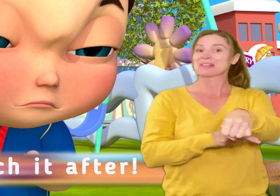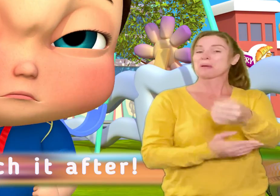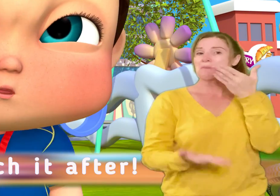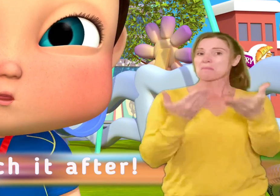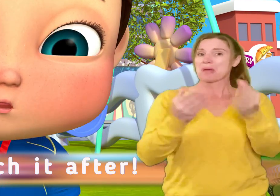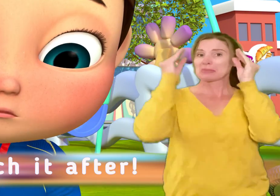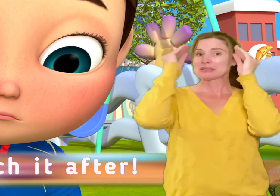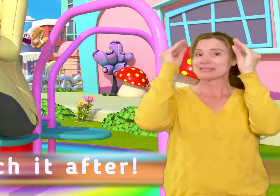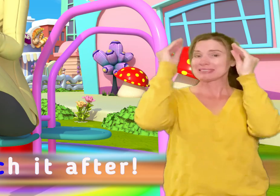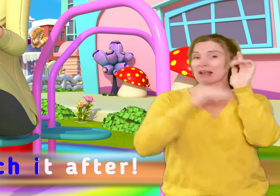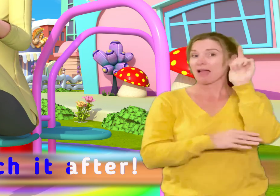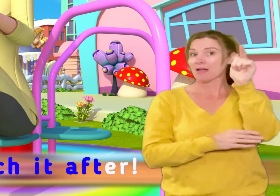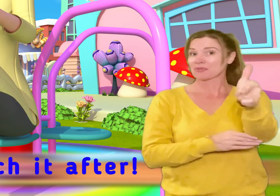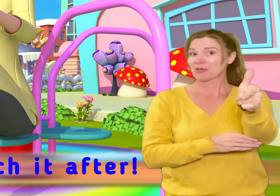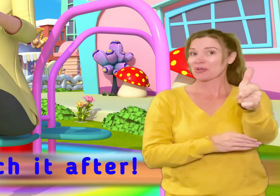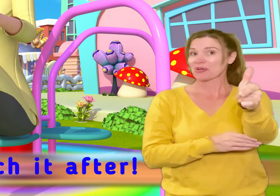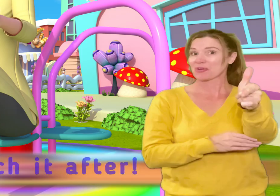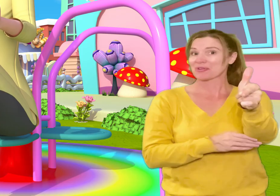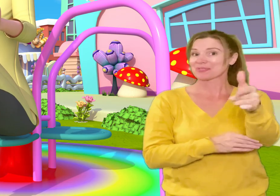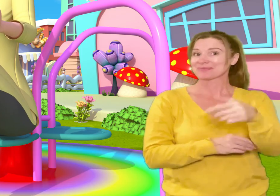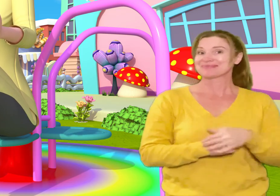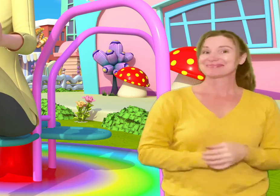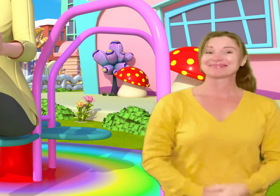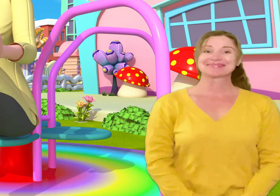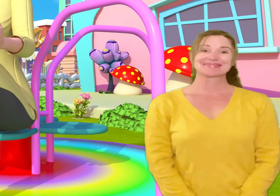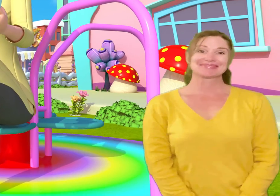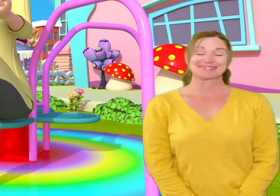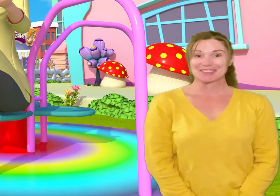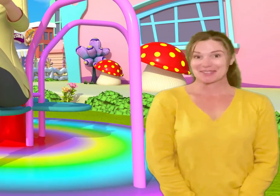it and maybe we'll teach it